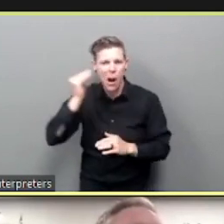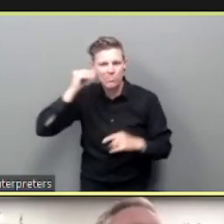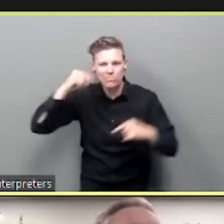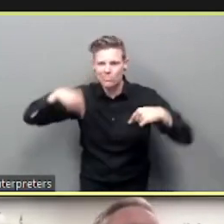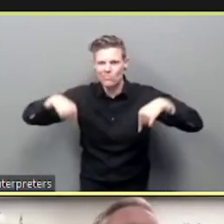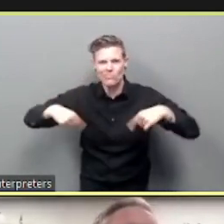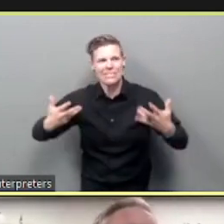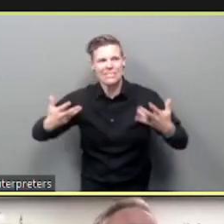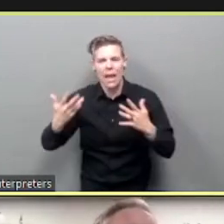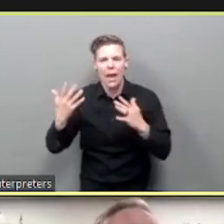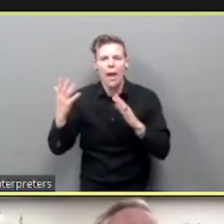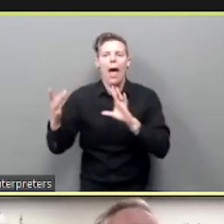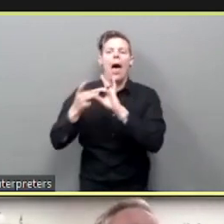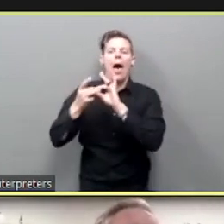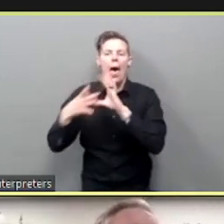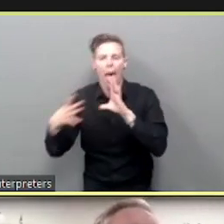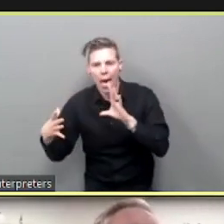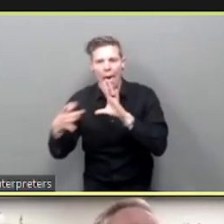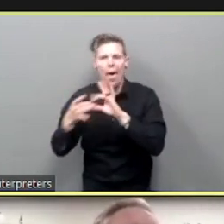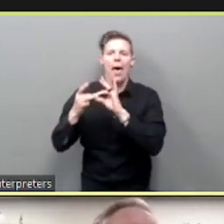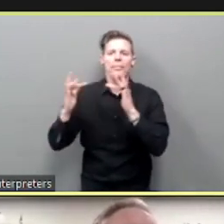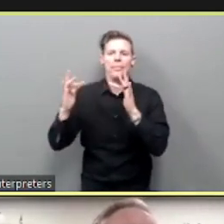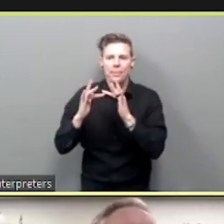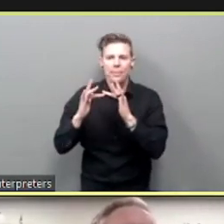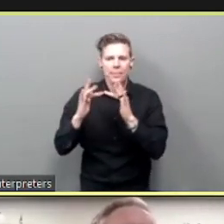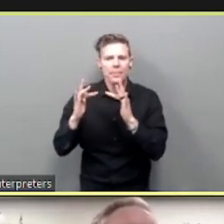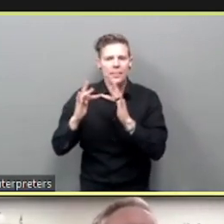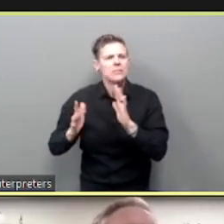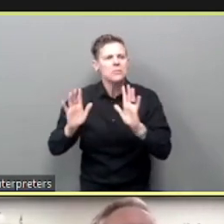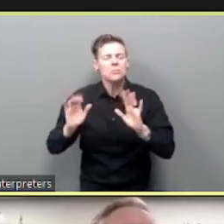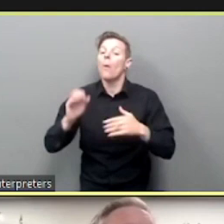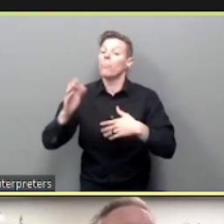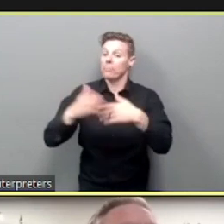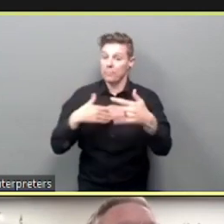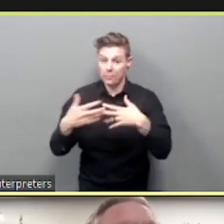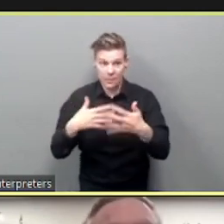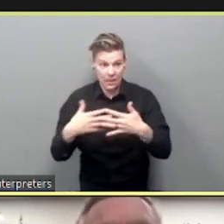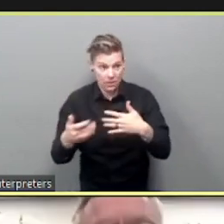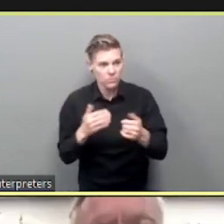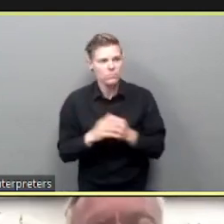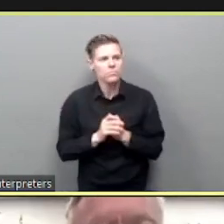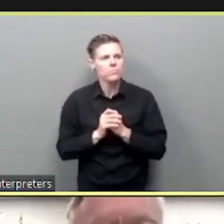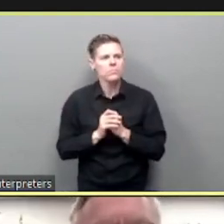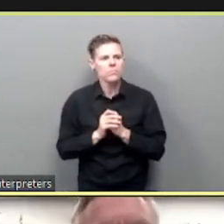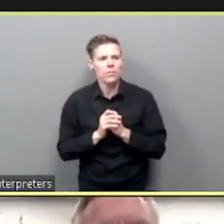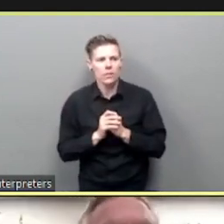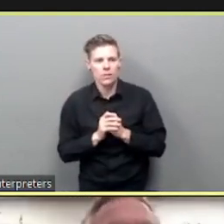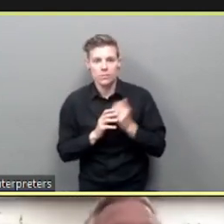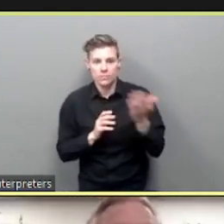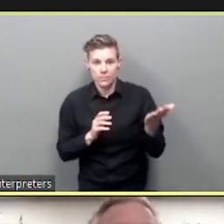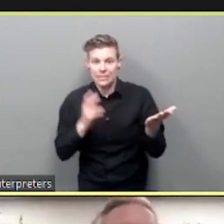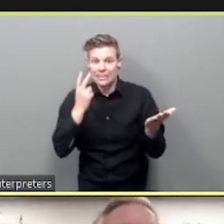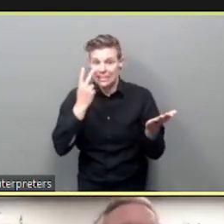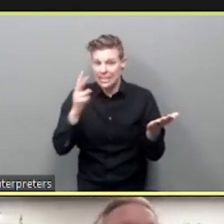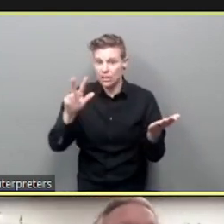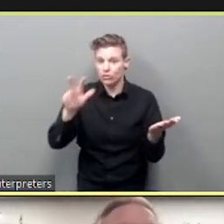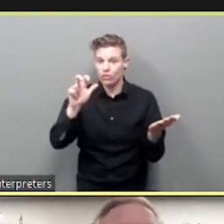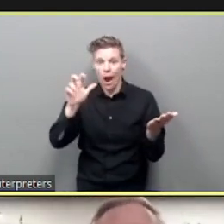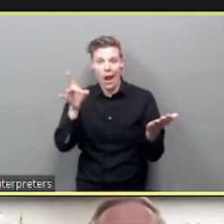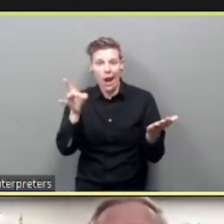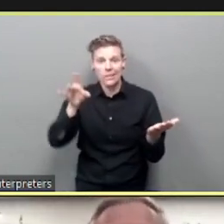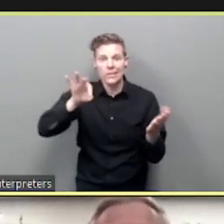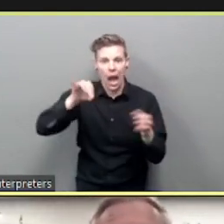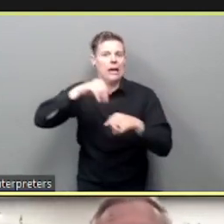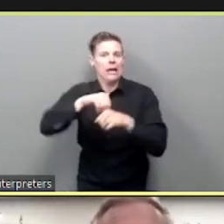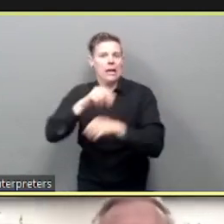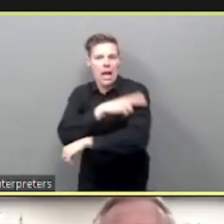troublesome today. So in any case, you can see 389 people in the hospital. That's trending upwards.